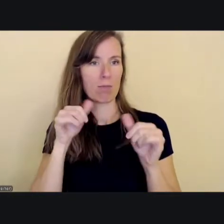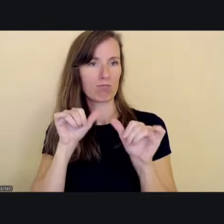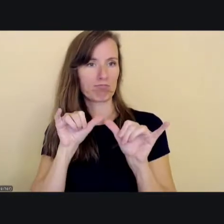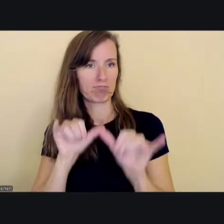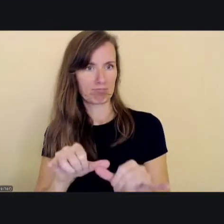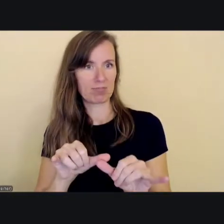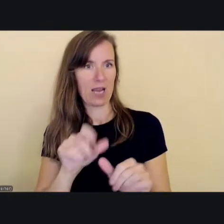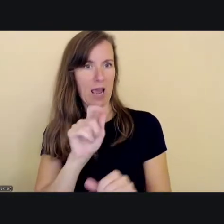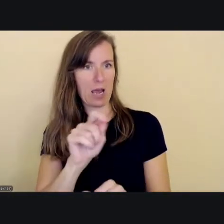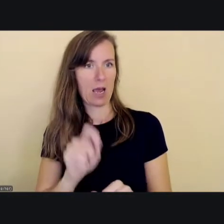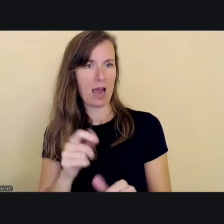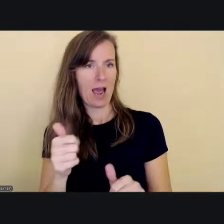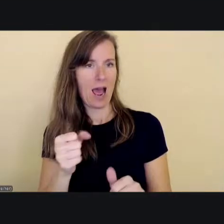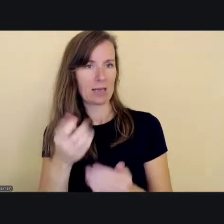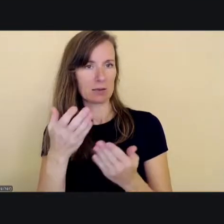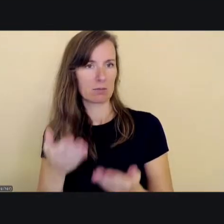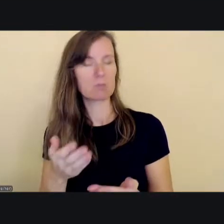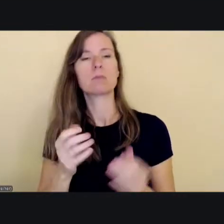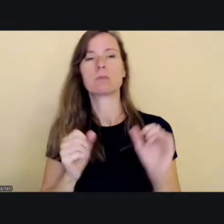Okay, Councilmember Briner.